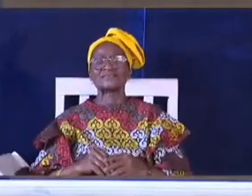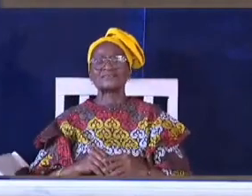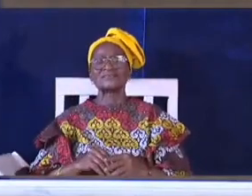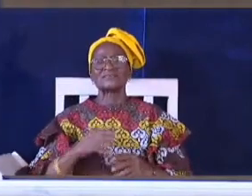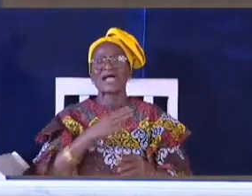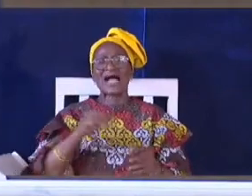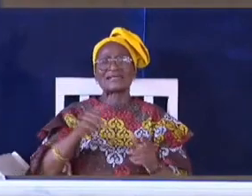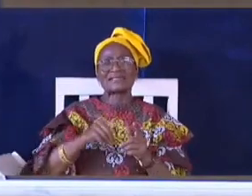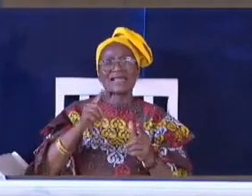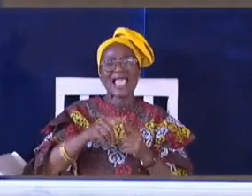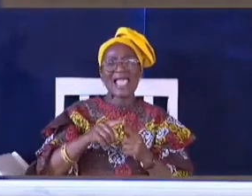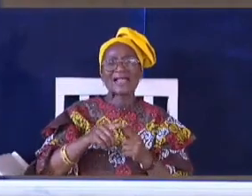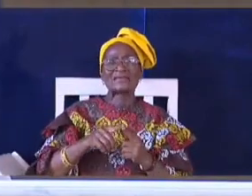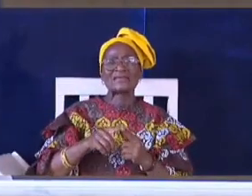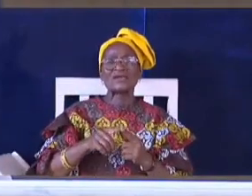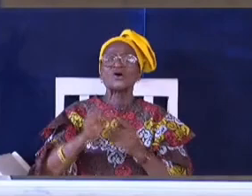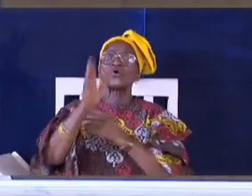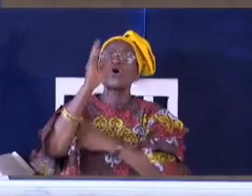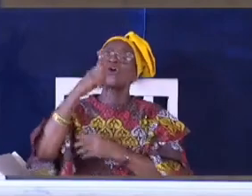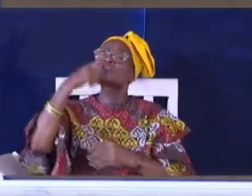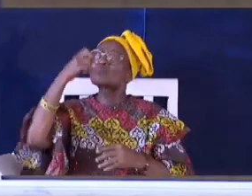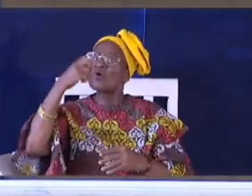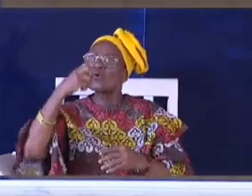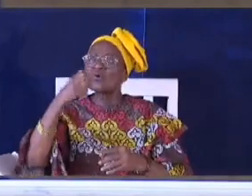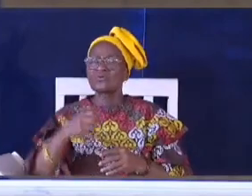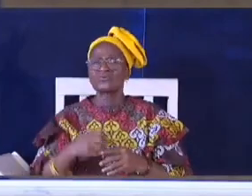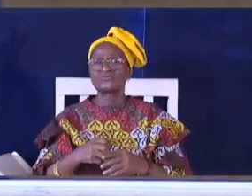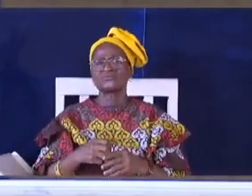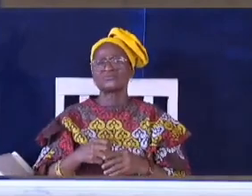And then God spoke